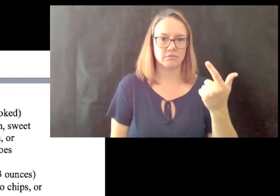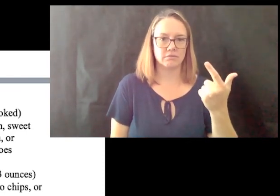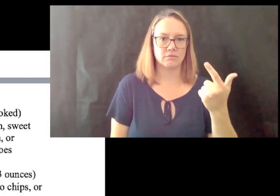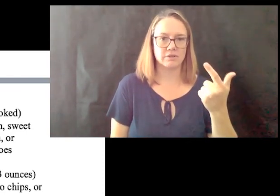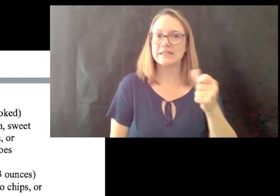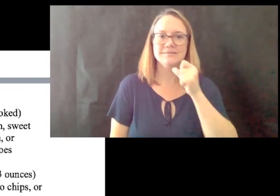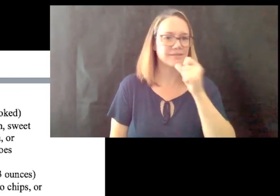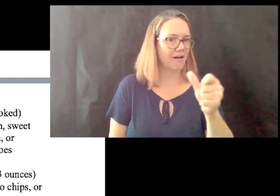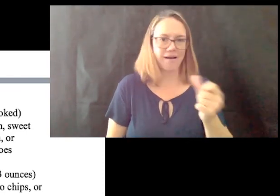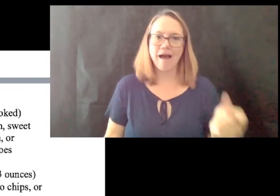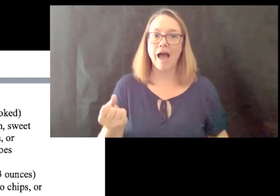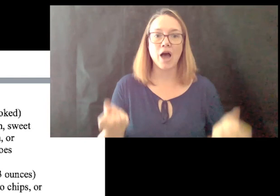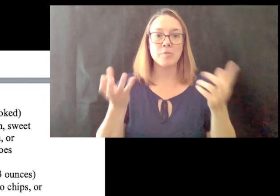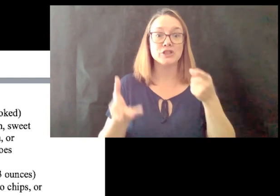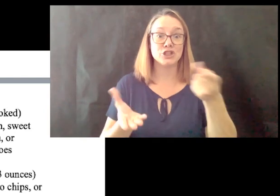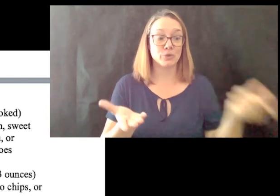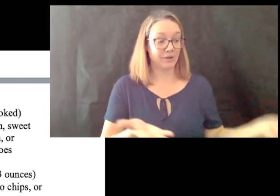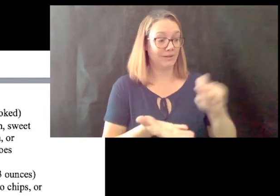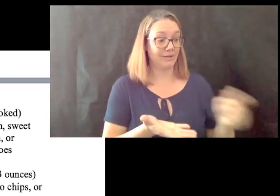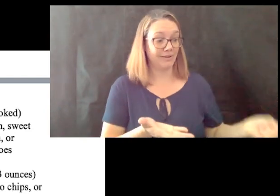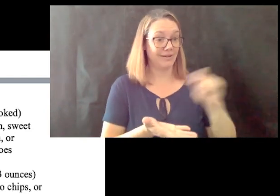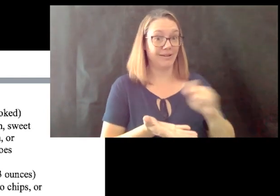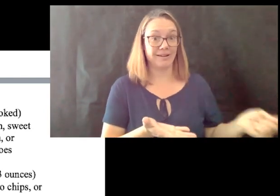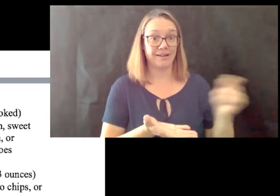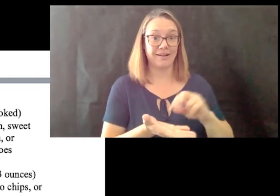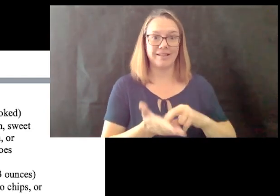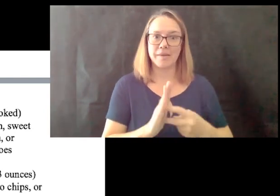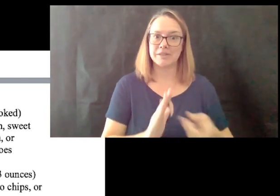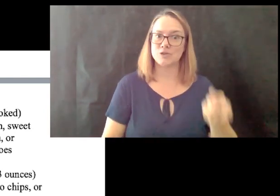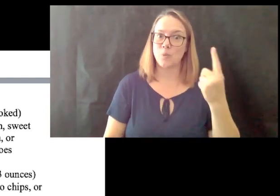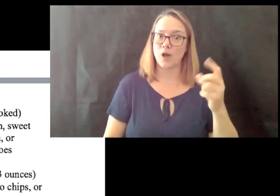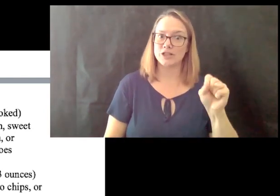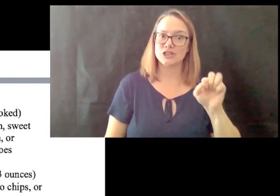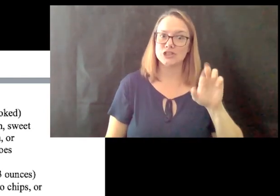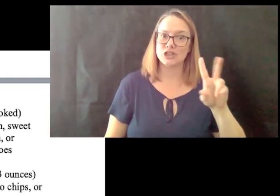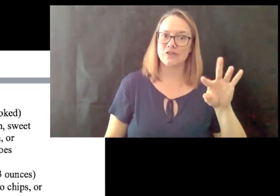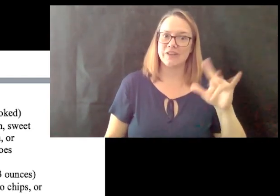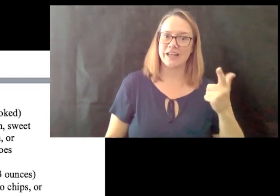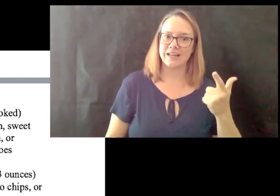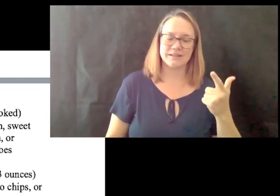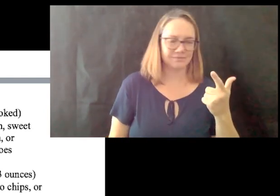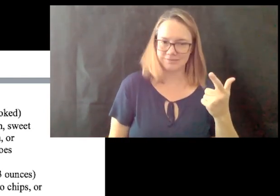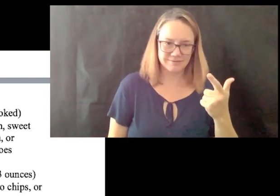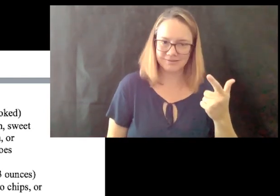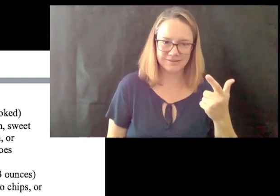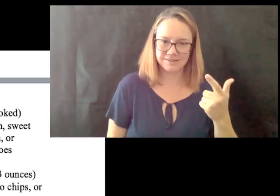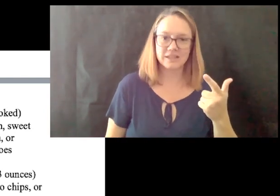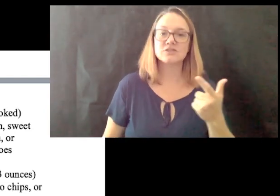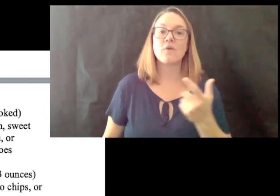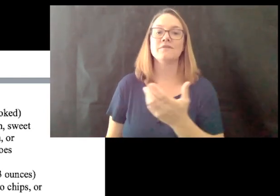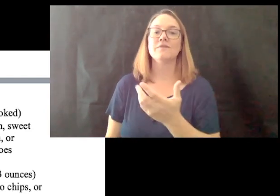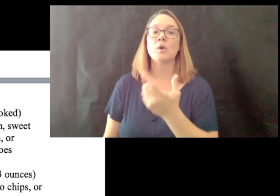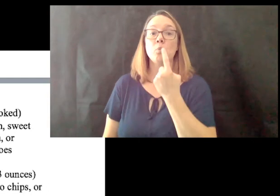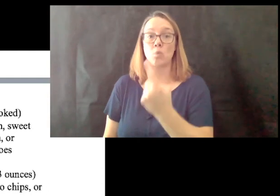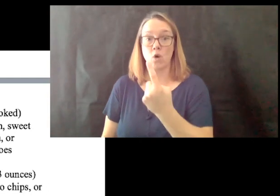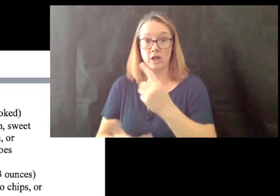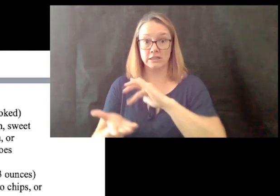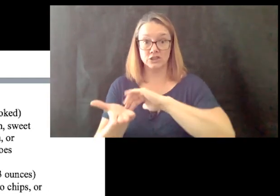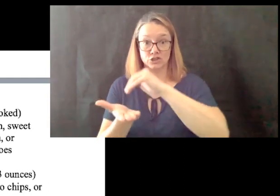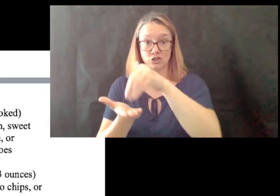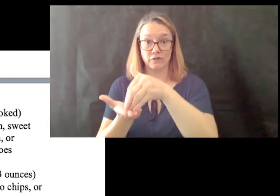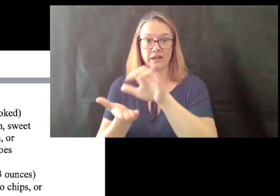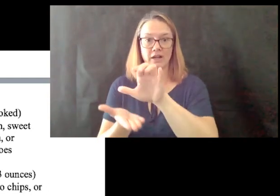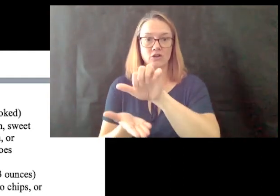It's not how much you put on your plate and that's one serving. It's just a way for us to say that's one serving of carb, so we know it's